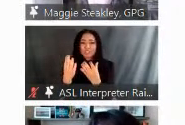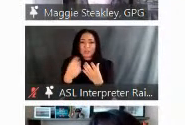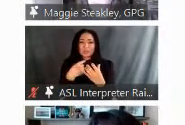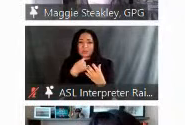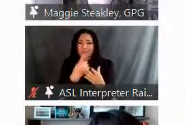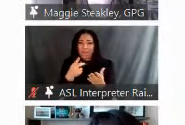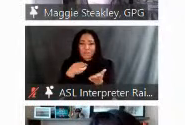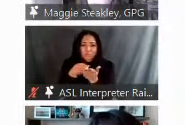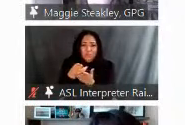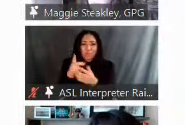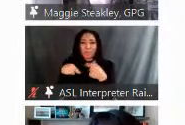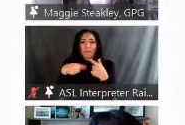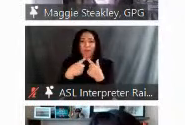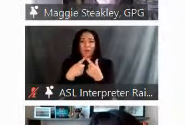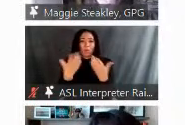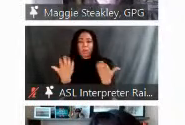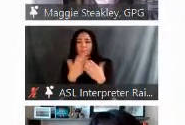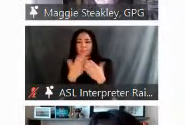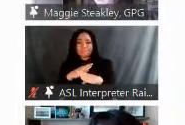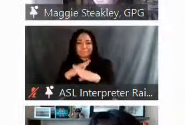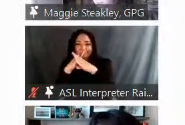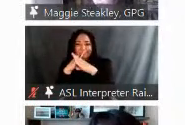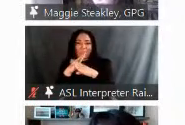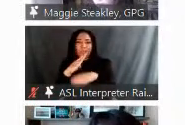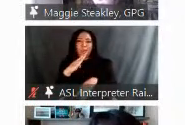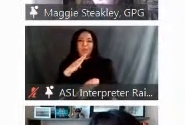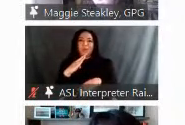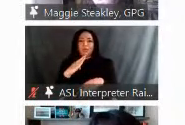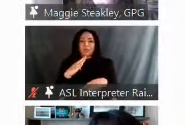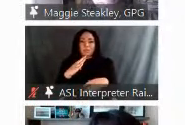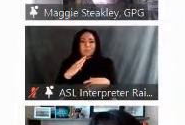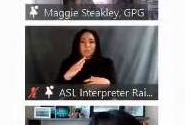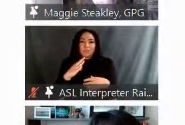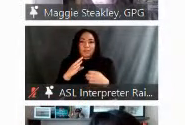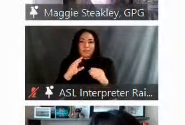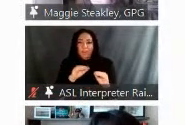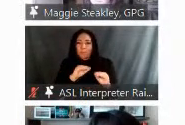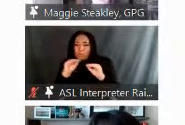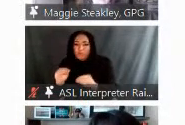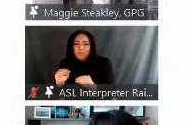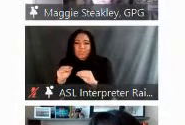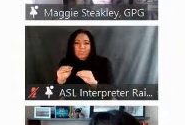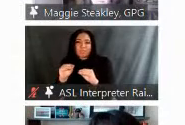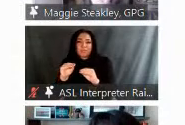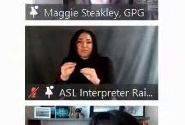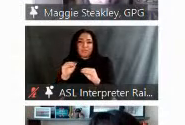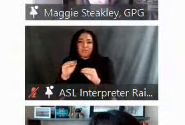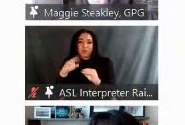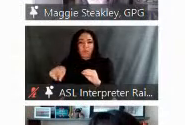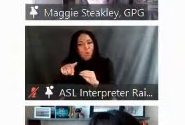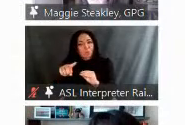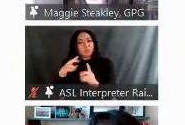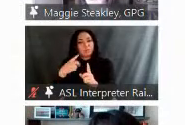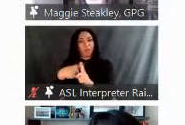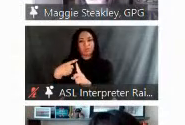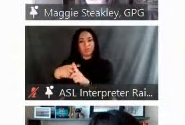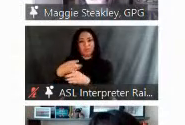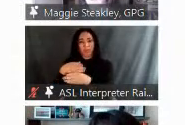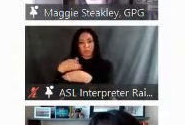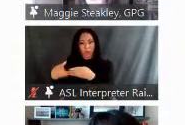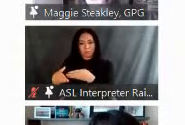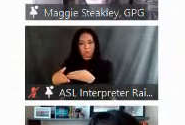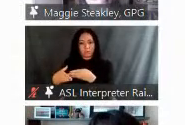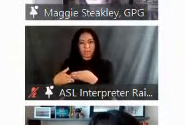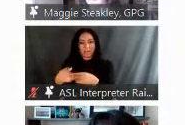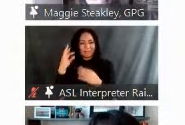or tell the truth about what is blocking the movement for these positive outcomes, and really